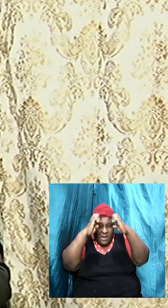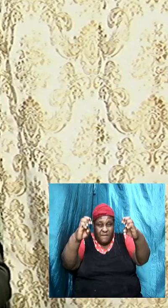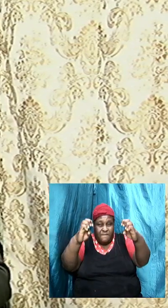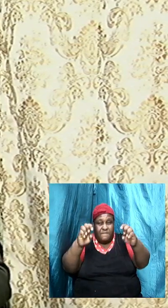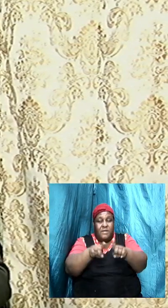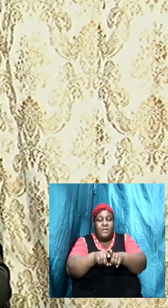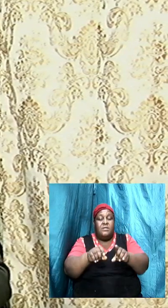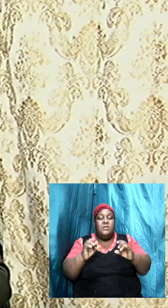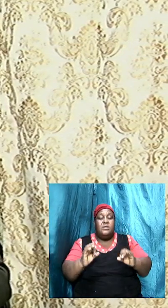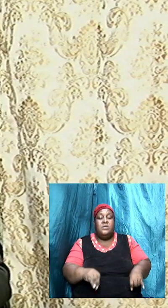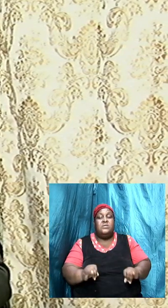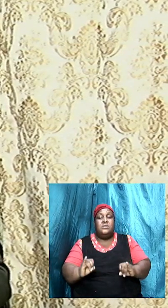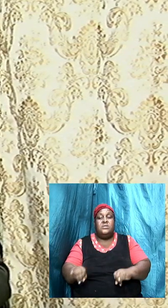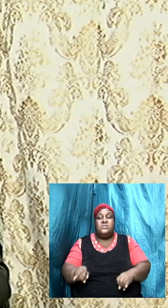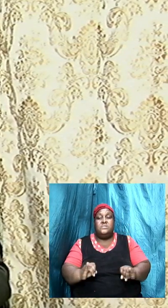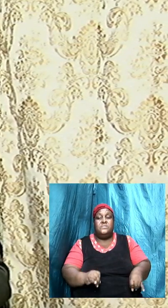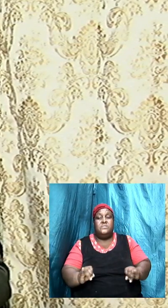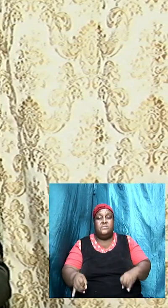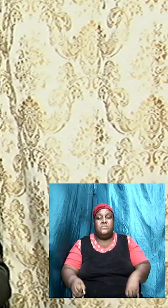individuals. We will be